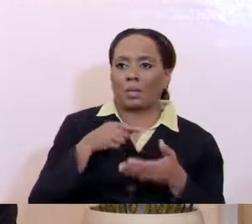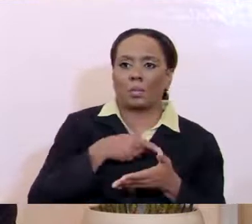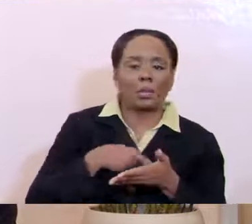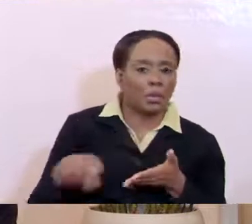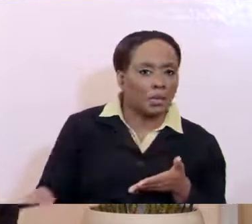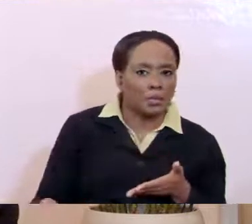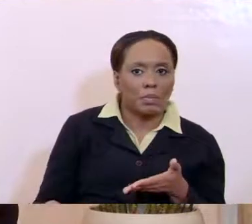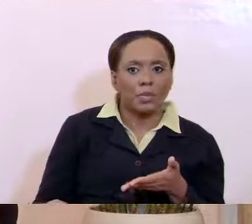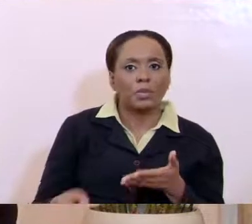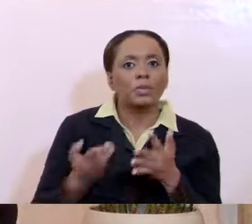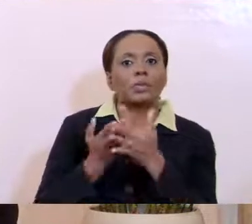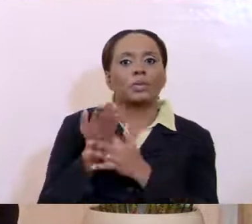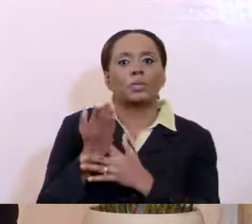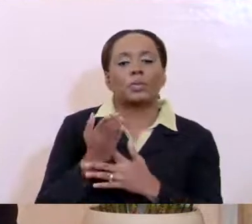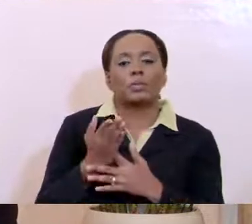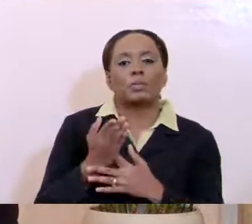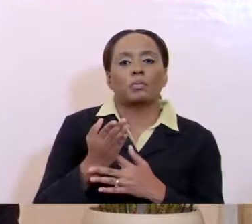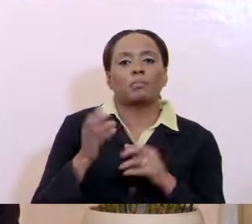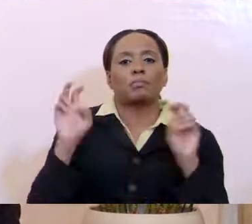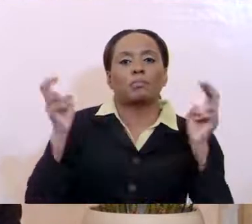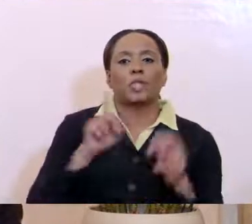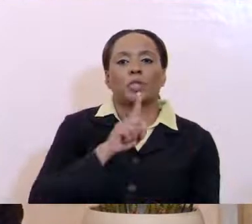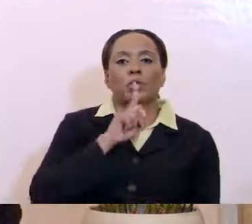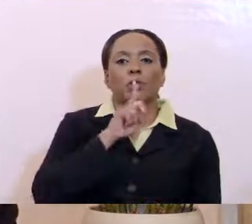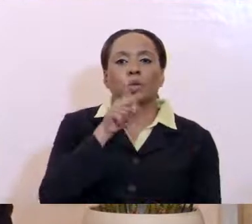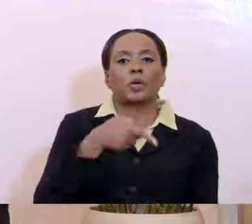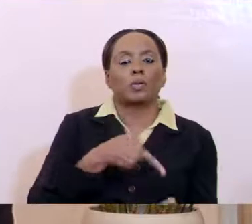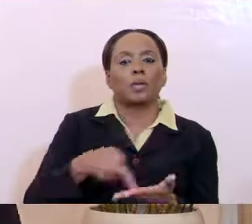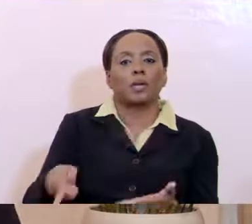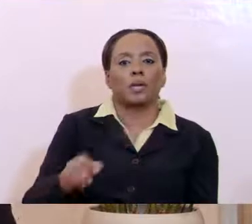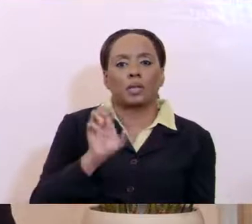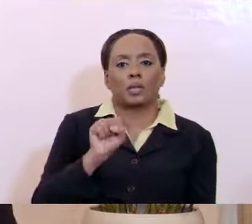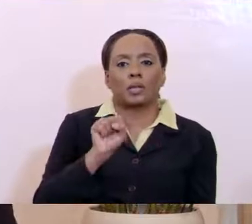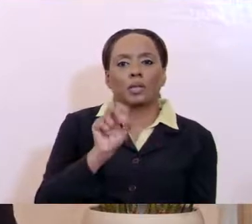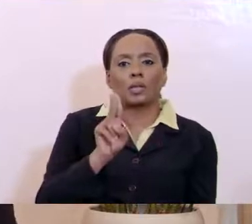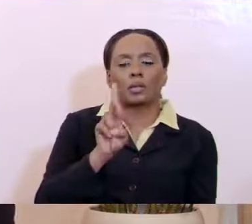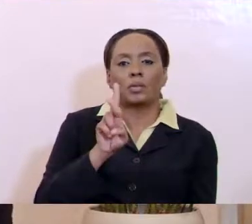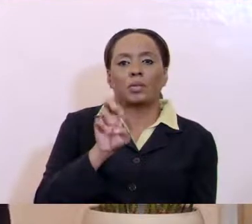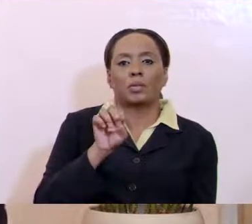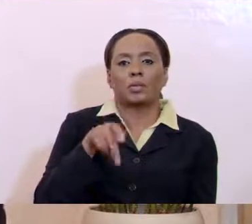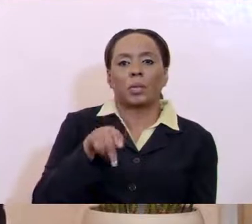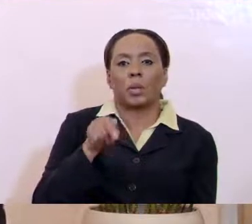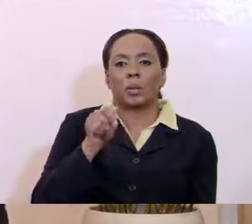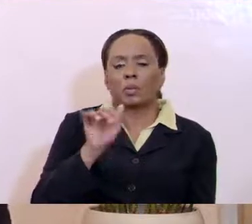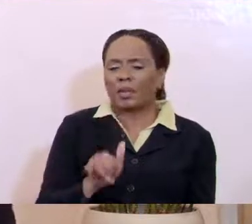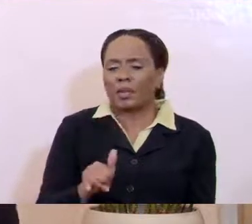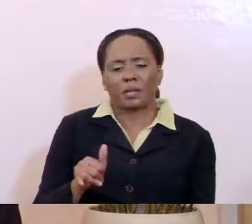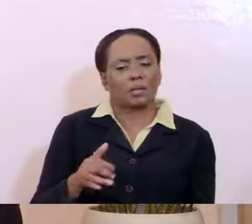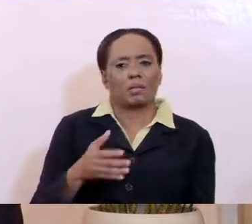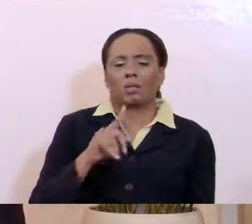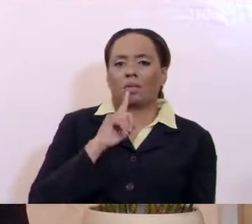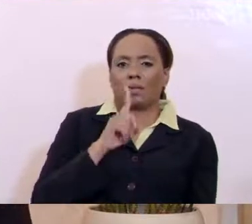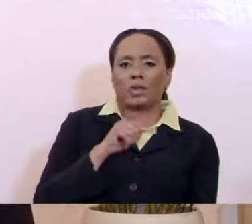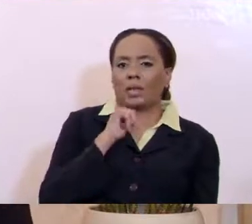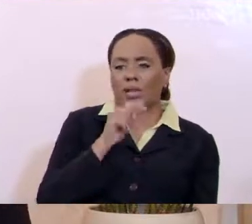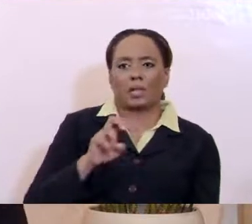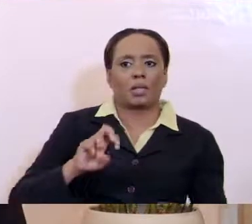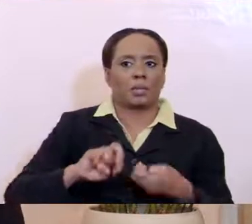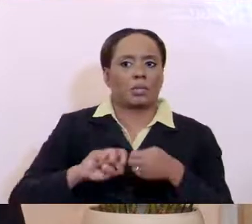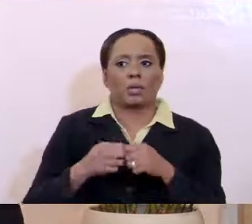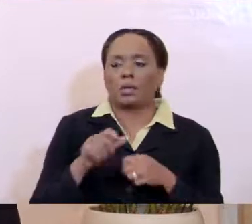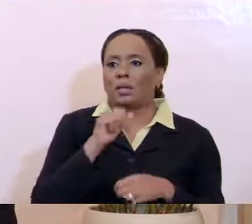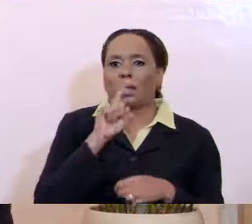Pay and salary deductions and things of that sort, and therefore we don't anticipate that at this point in time there's going to be any